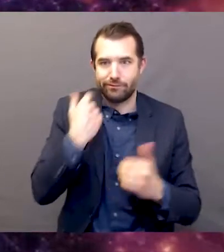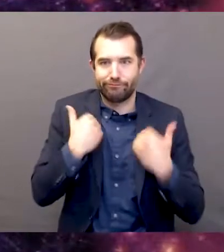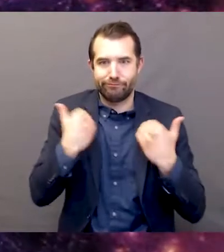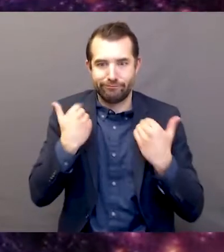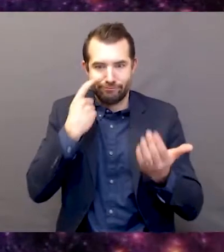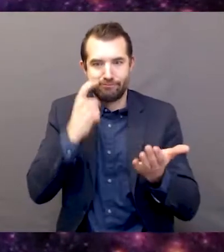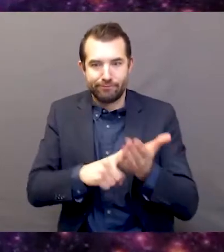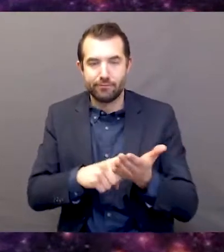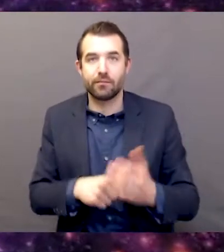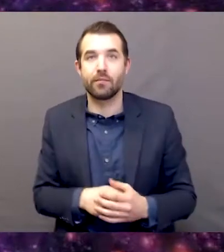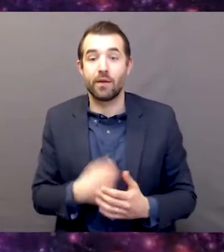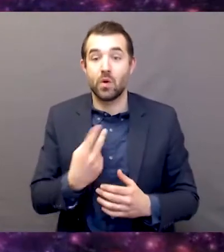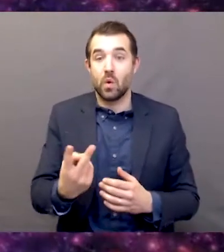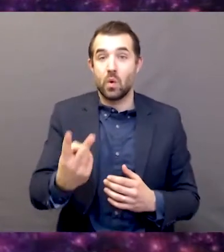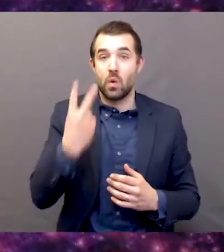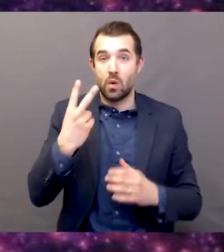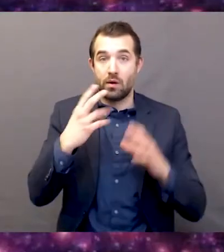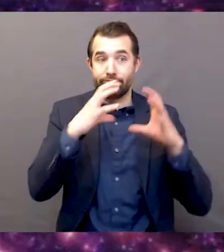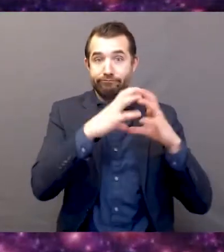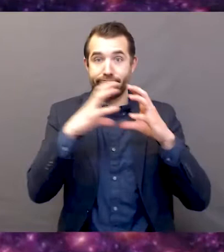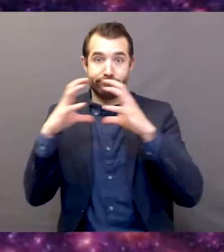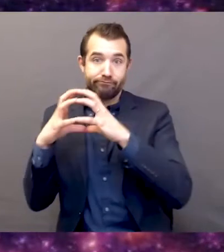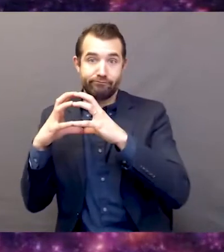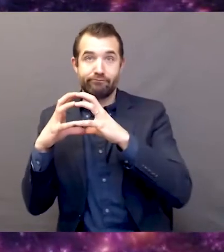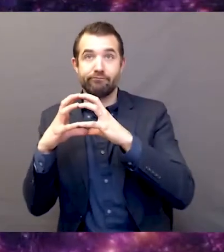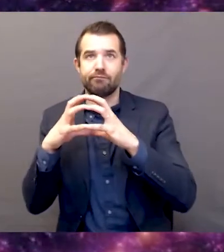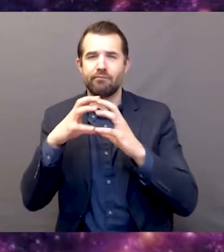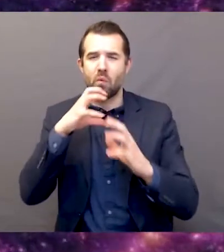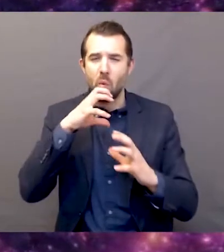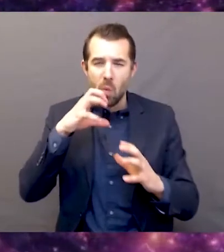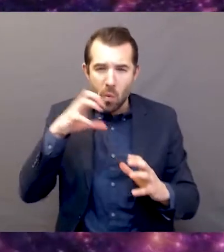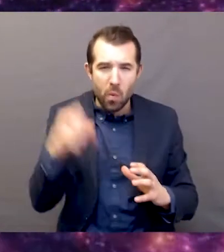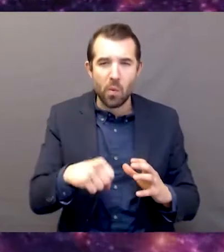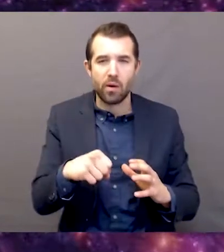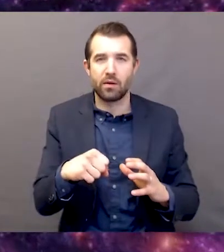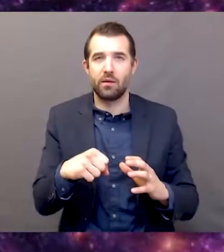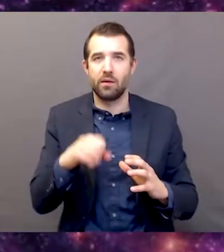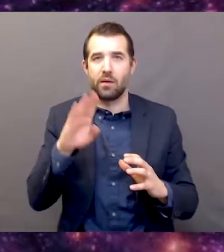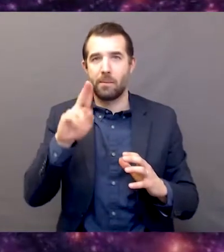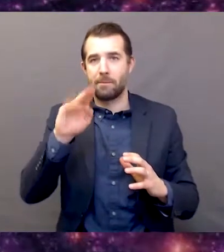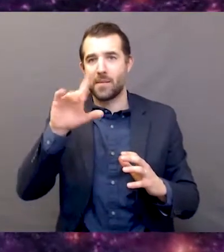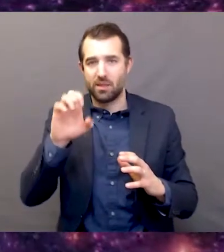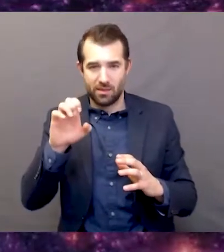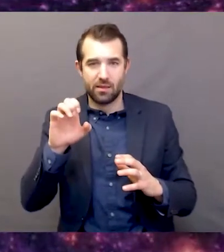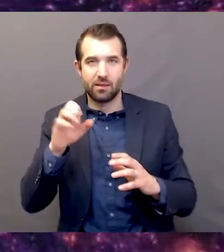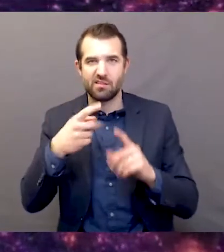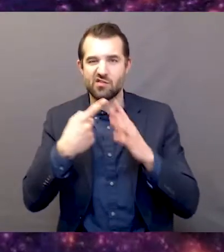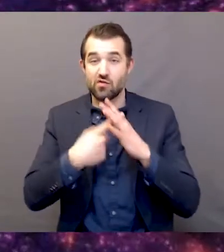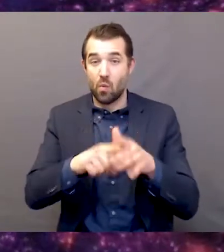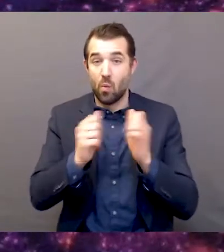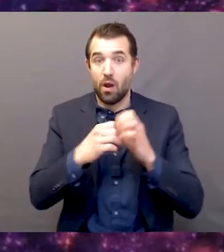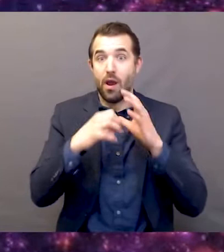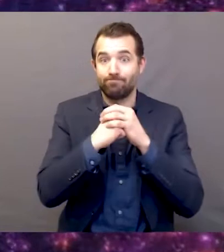circular regions you see here in the radio, these are old relativistic particles that came from old bubbles. They started out at